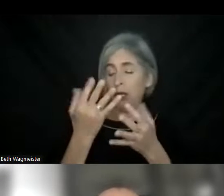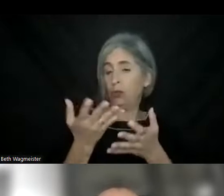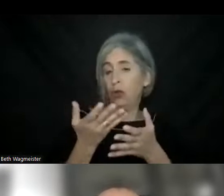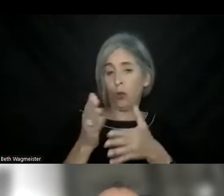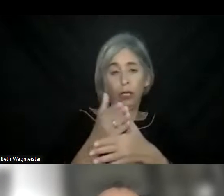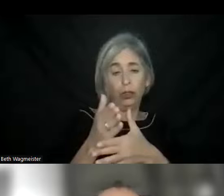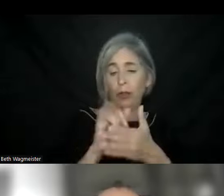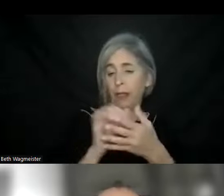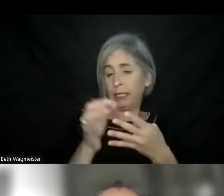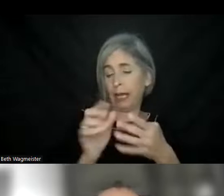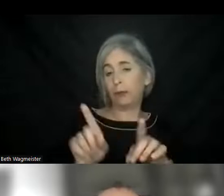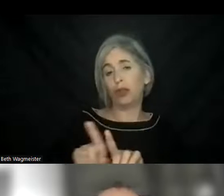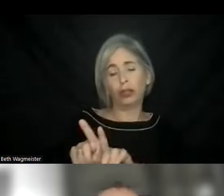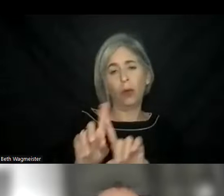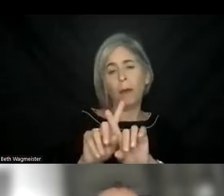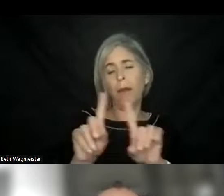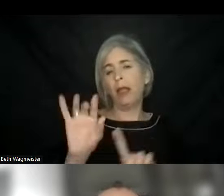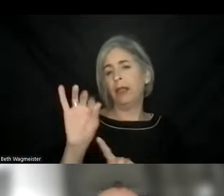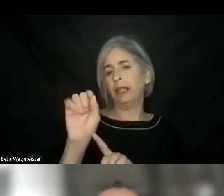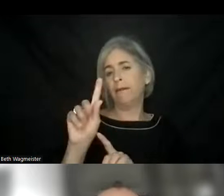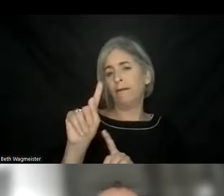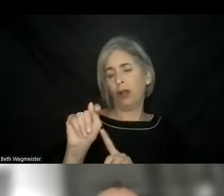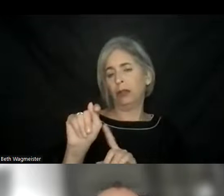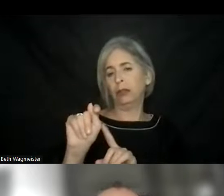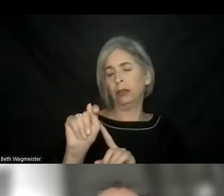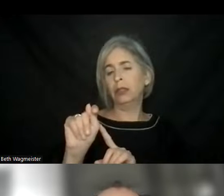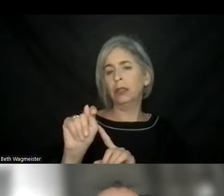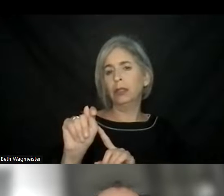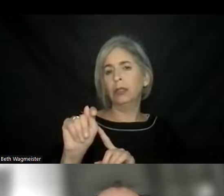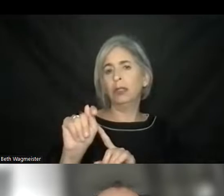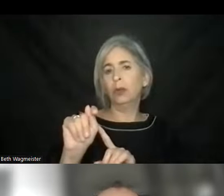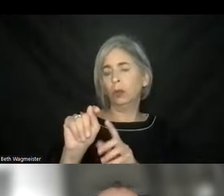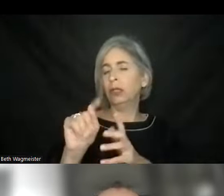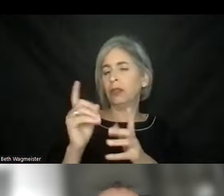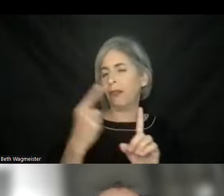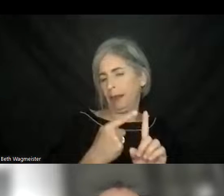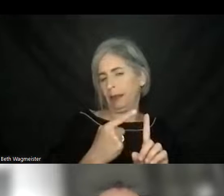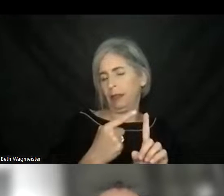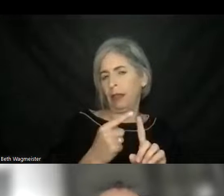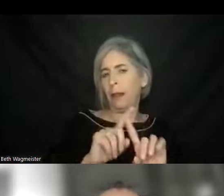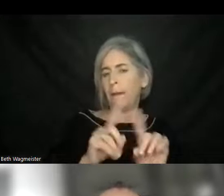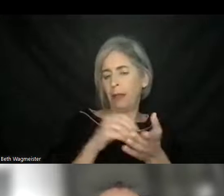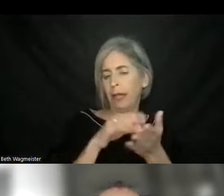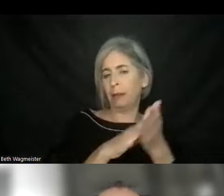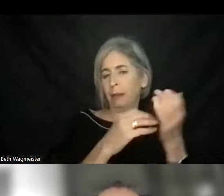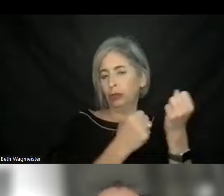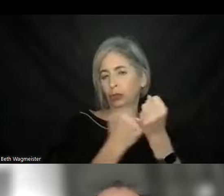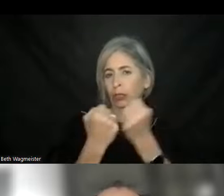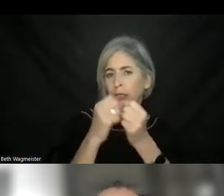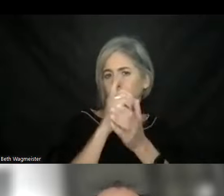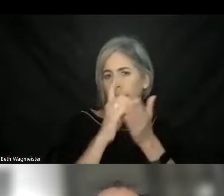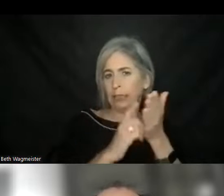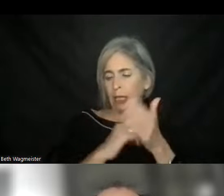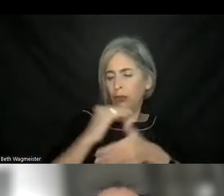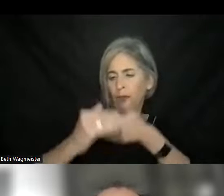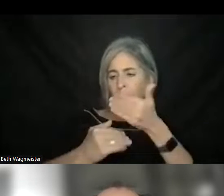option. But the default is we're trying to go off and set what we would like it to be. But the document structure is designed to evolve over time